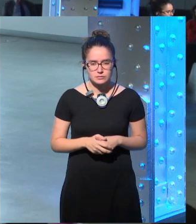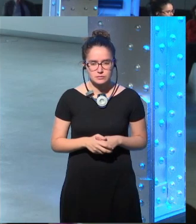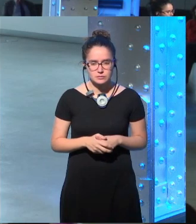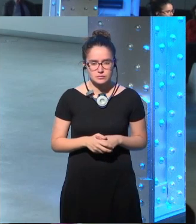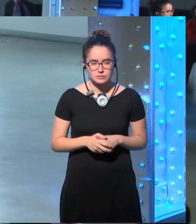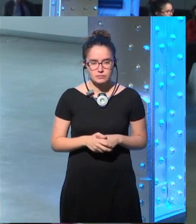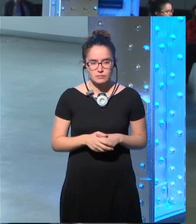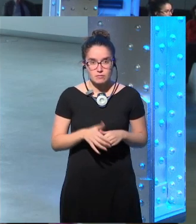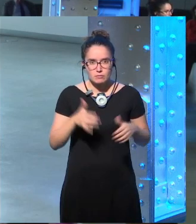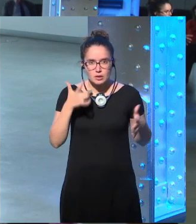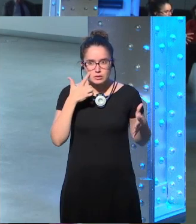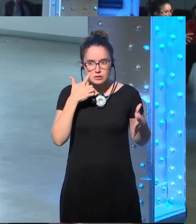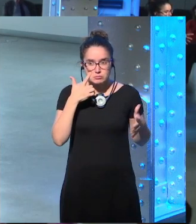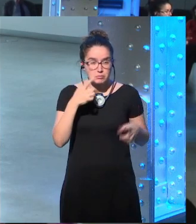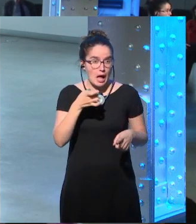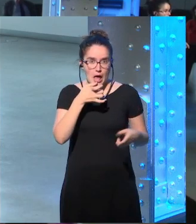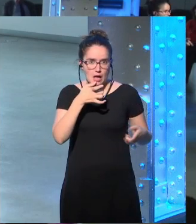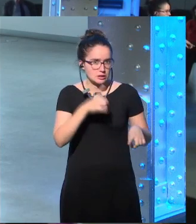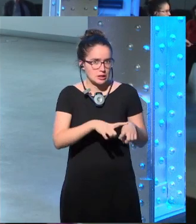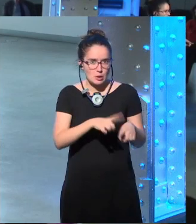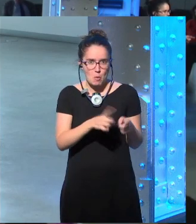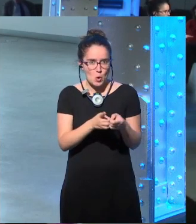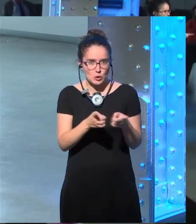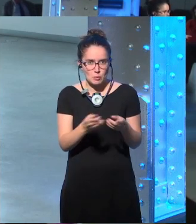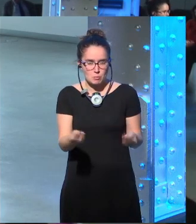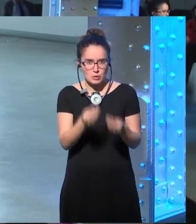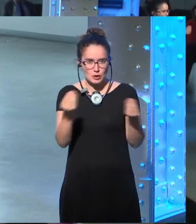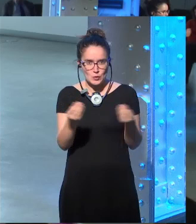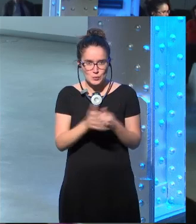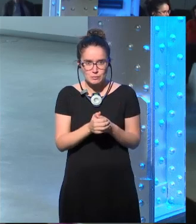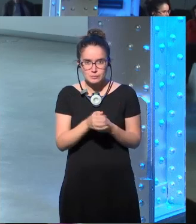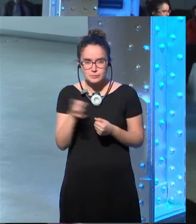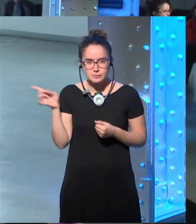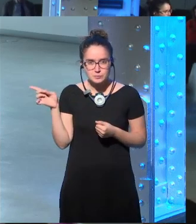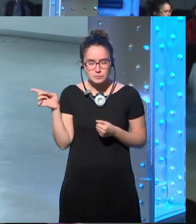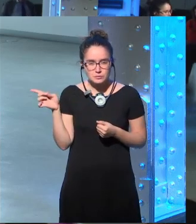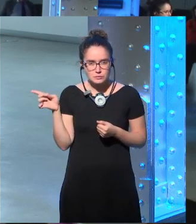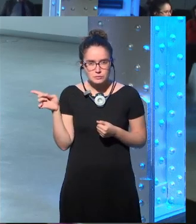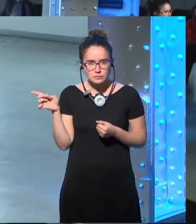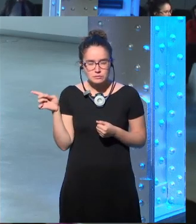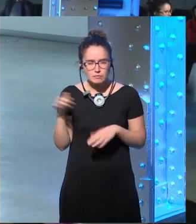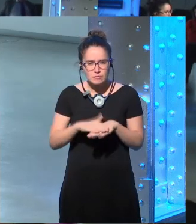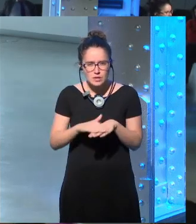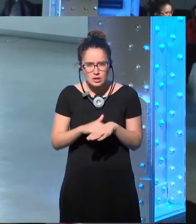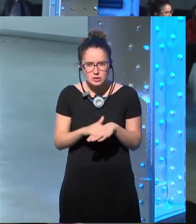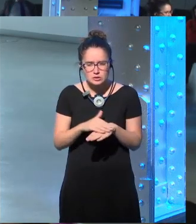Recuperamos el tiempo, pero vamos, facilísima. We're going to catch up time very easily if you don't have questions.